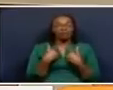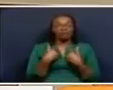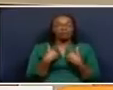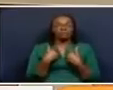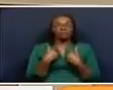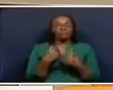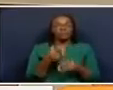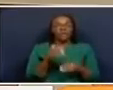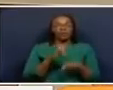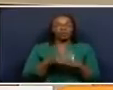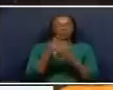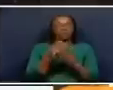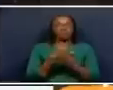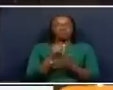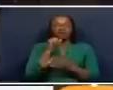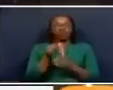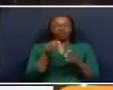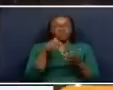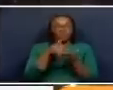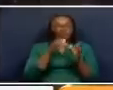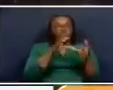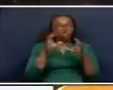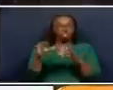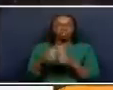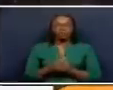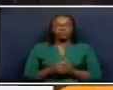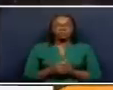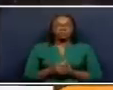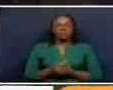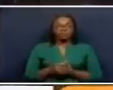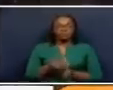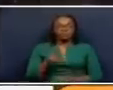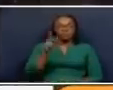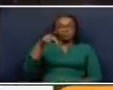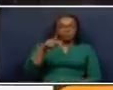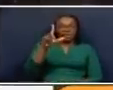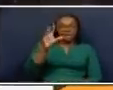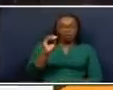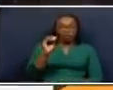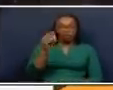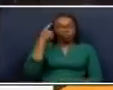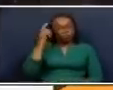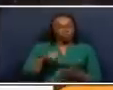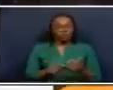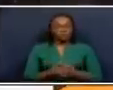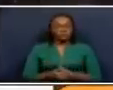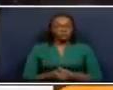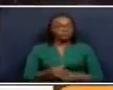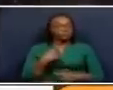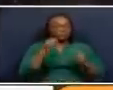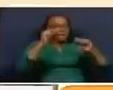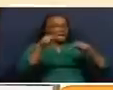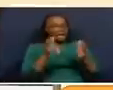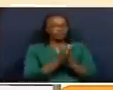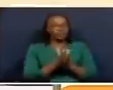for name-calling. You know, I was going to mention the Nairobi debate. I'm glad you brought it up. PLO, what were your thoughts on that, real quick? I can't agree with Waiganjo more,